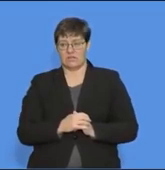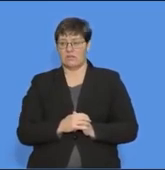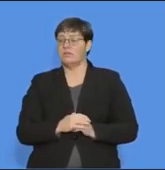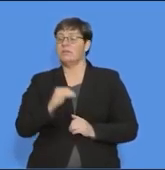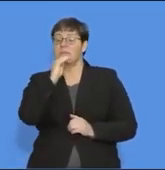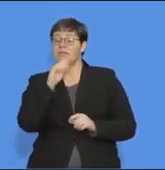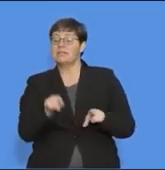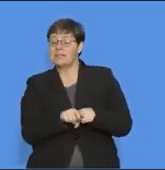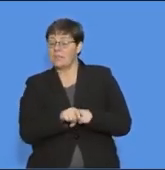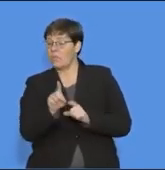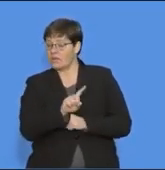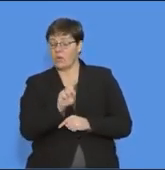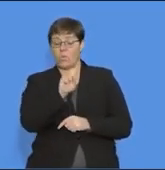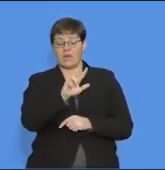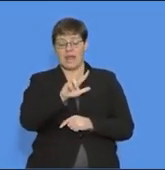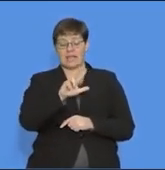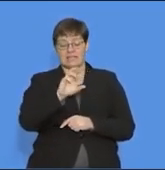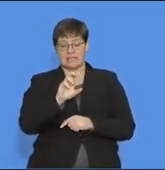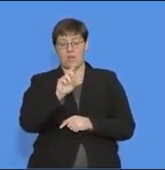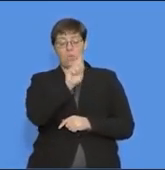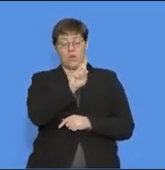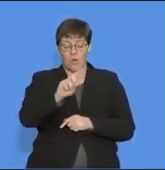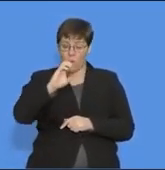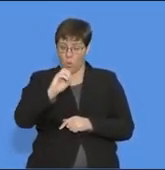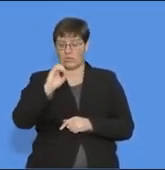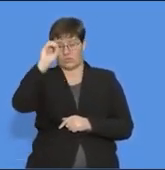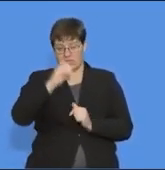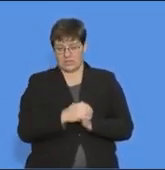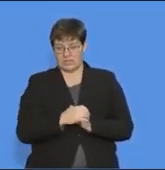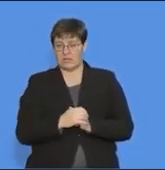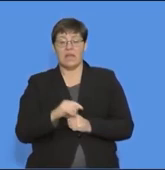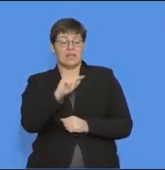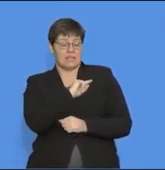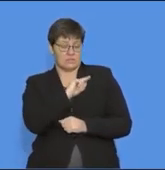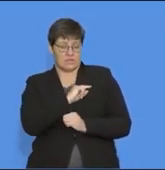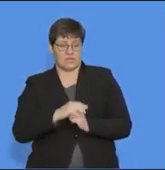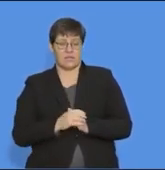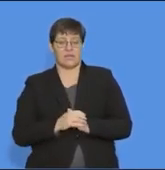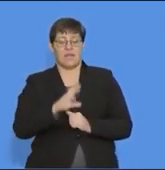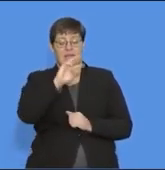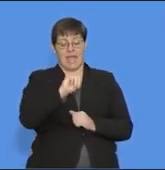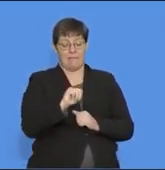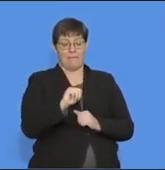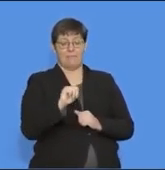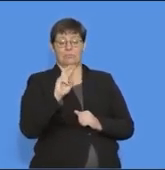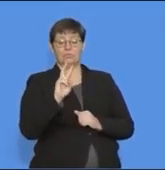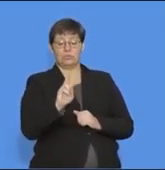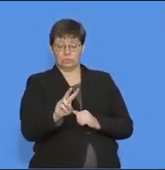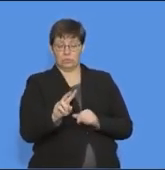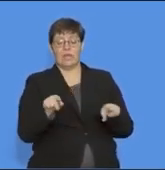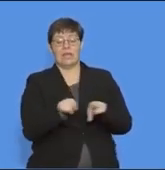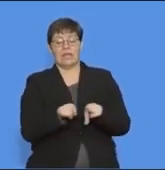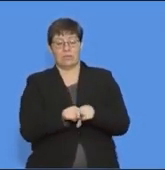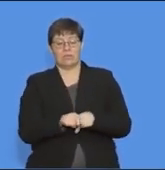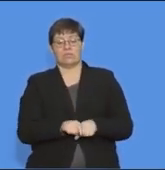degrees, which will be the same as 110 degrees. So therefore, M2